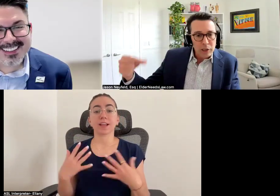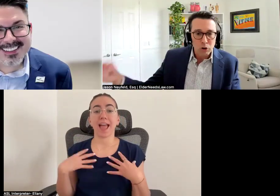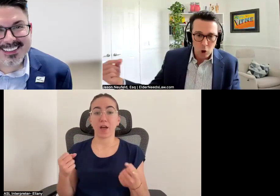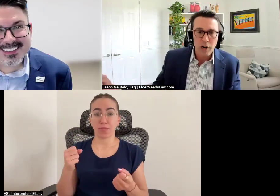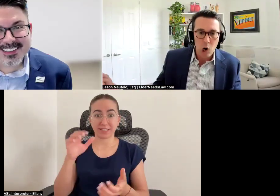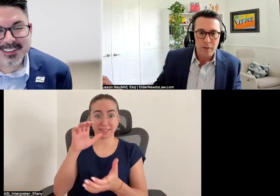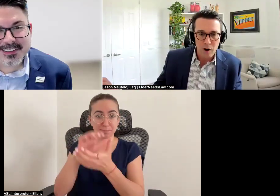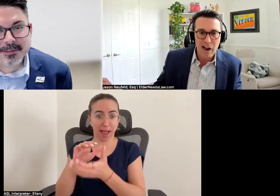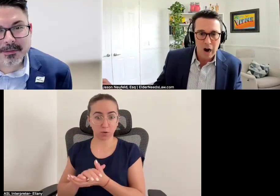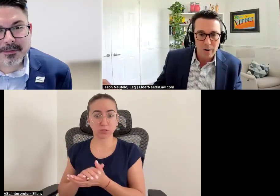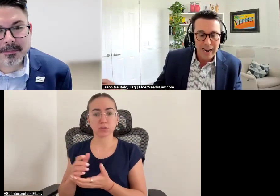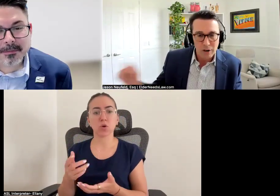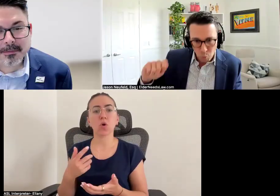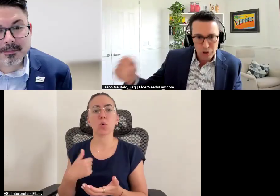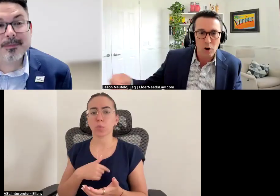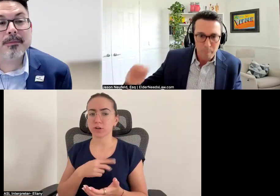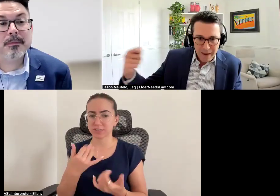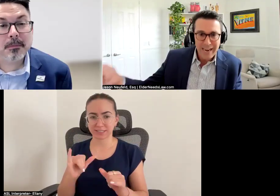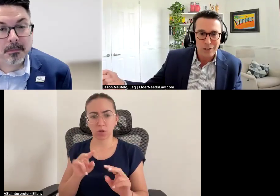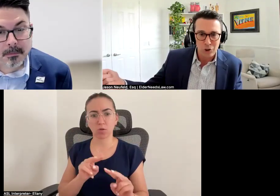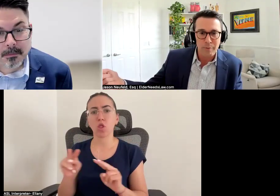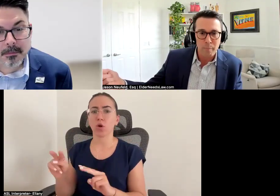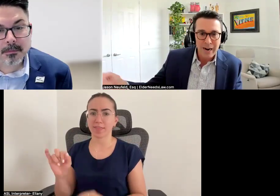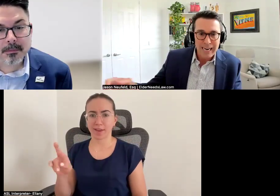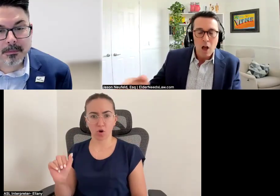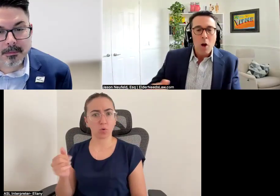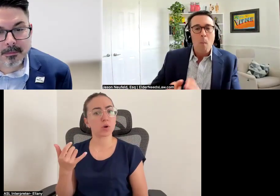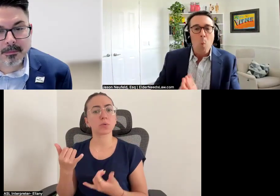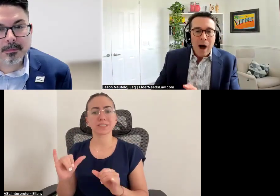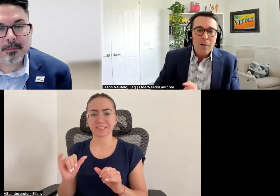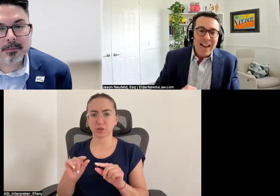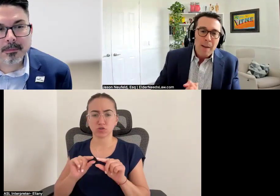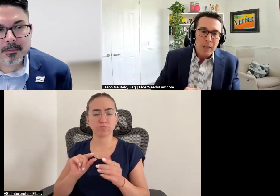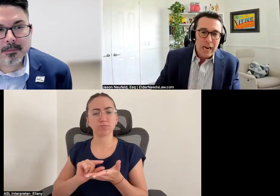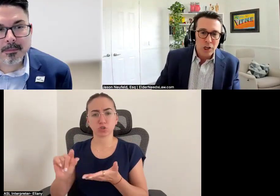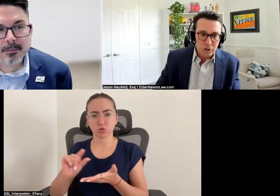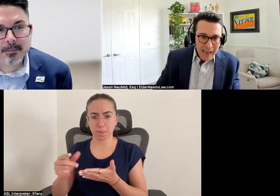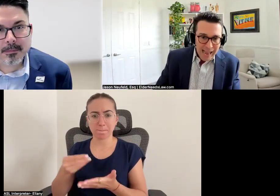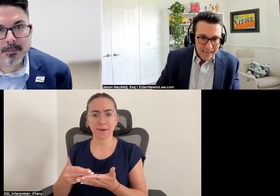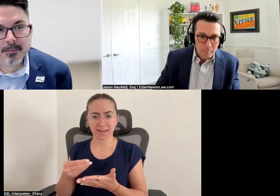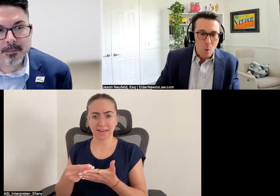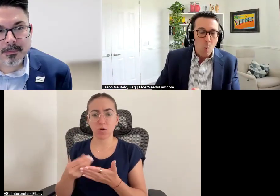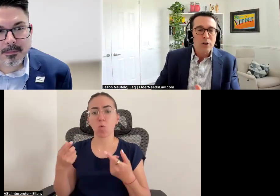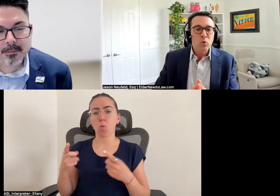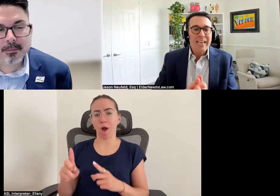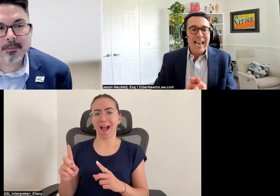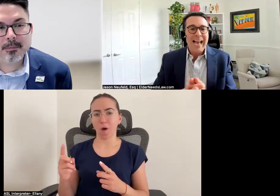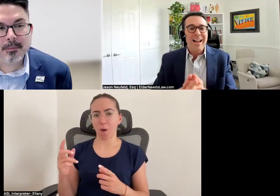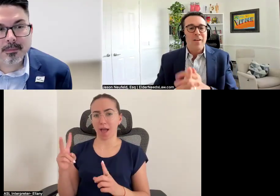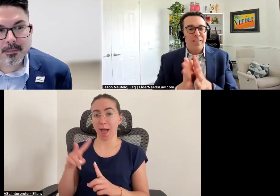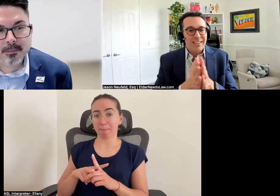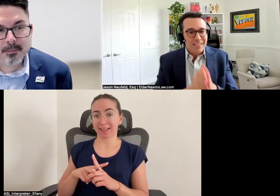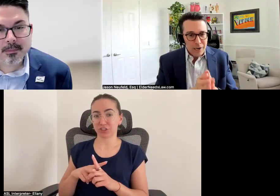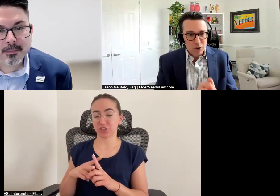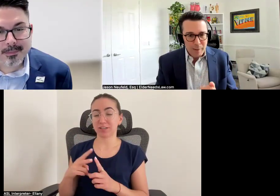are still turning on their IRA. We're still making it distribute money while the application is pending. But once we